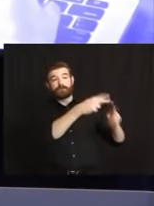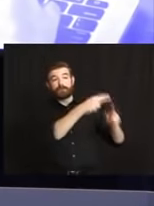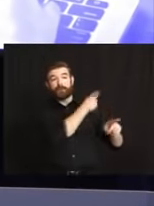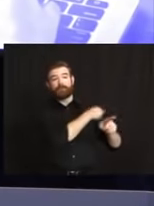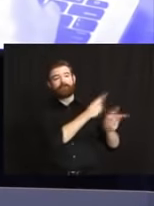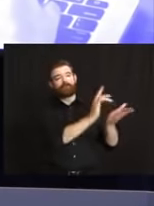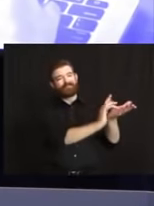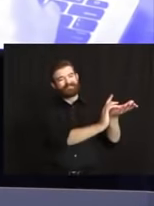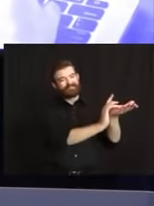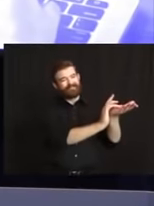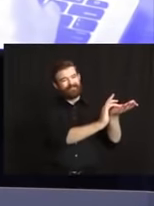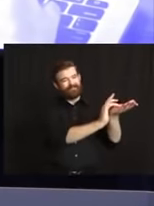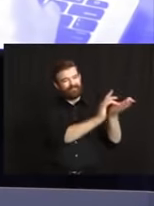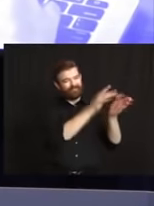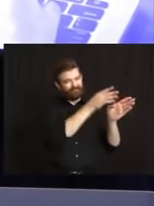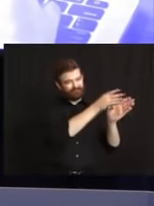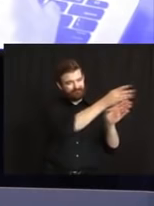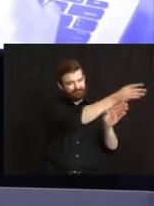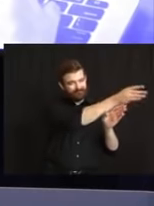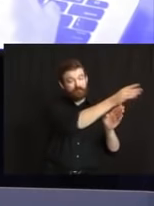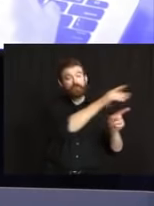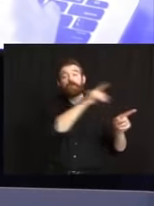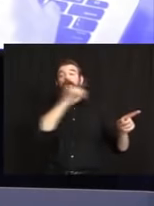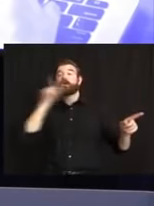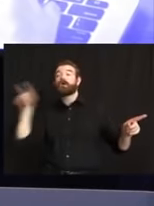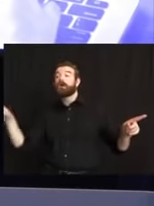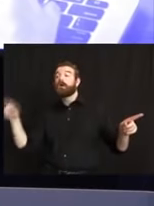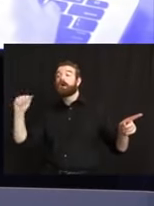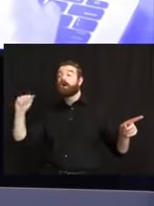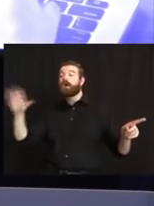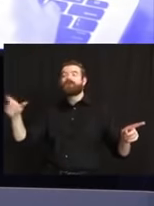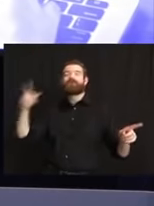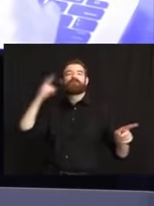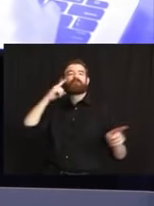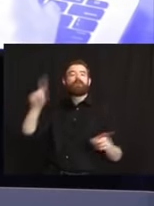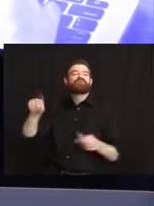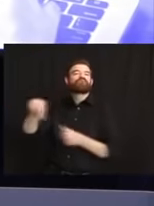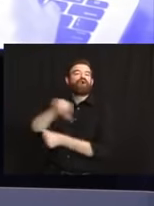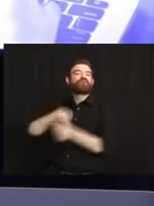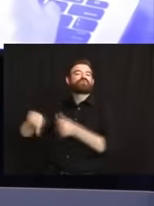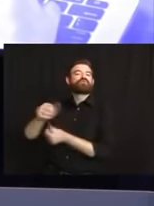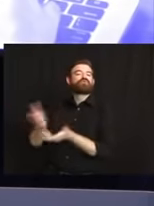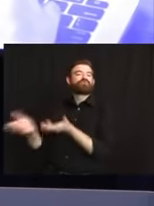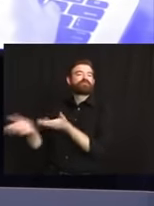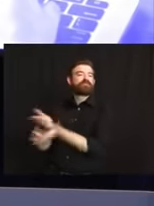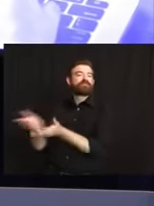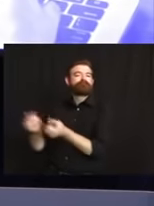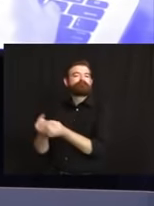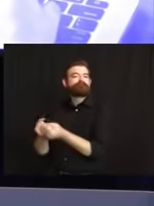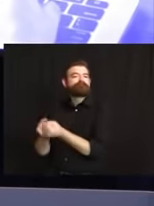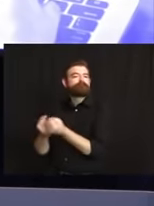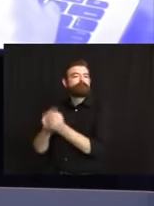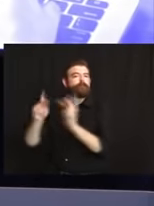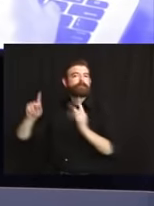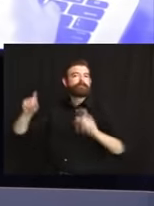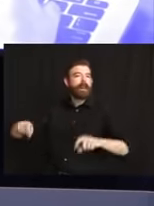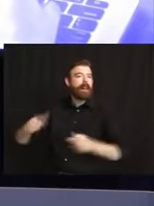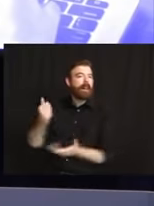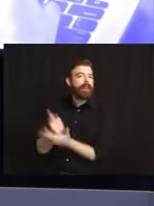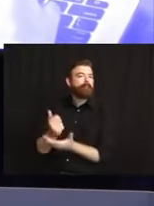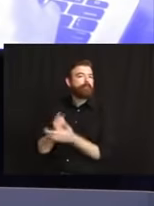We're checking that day by day, but I feel comfortable that at this point we have enough